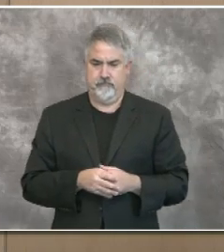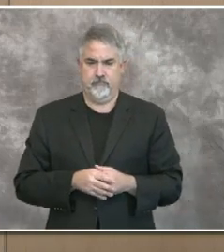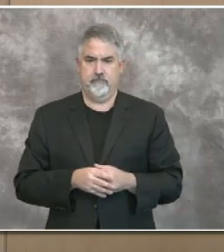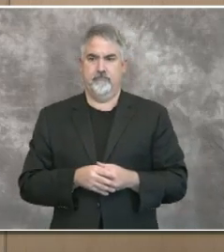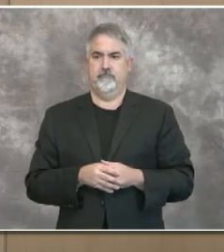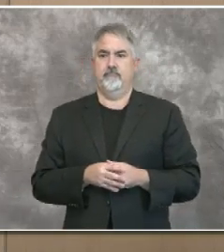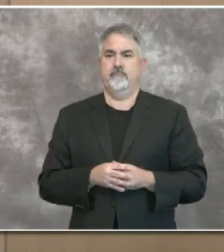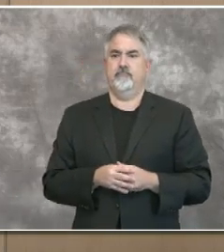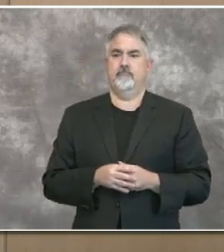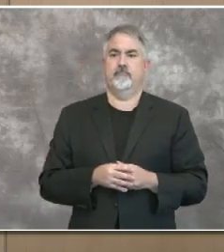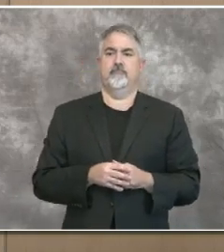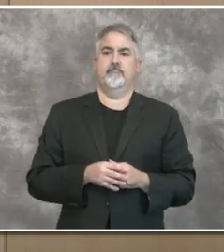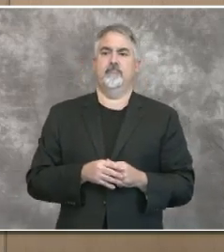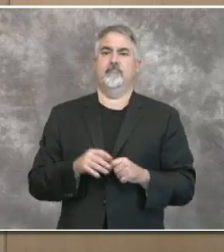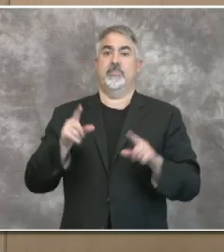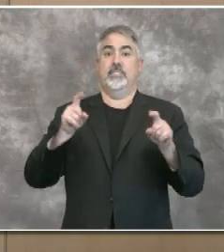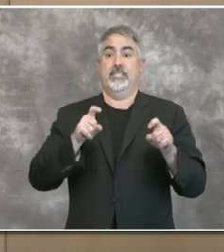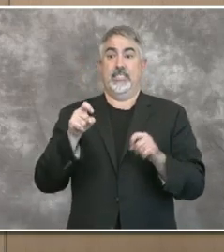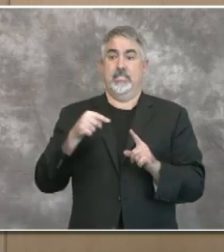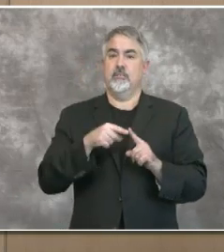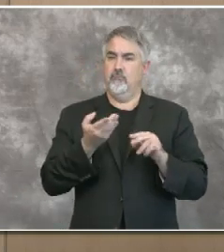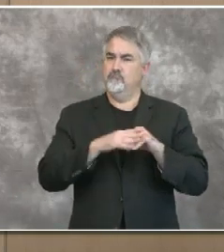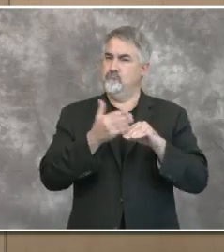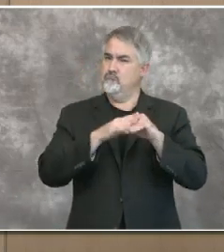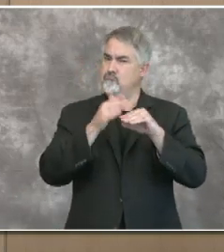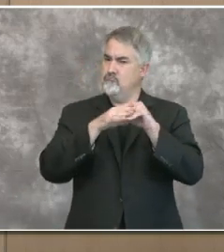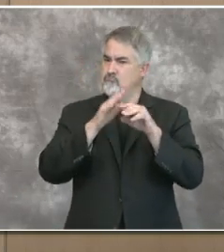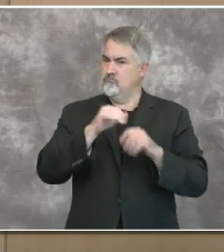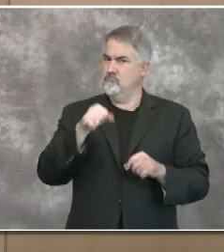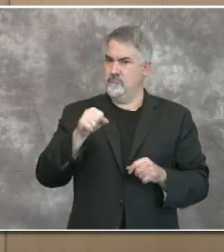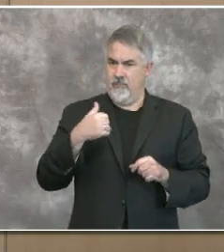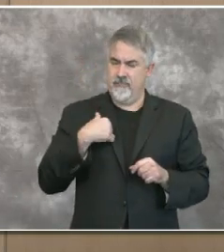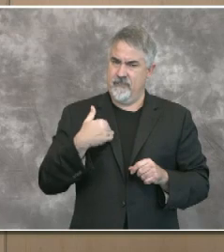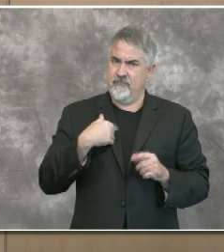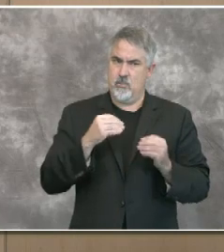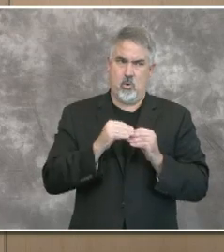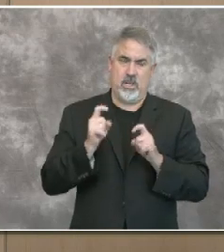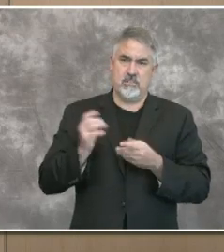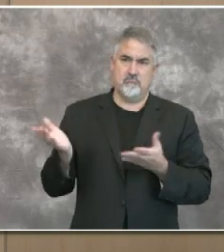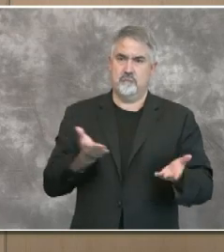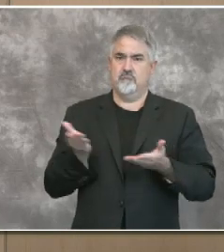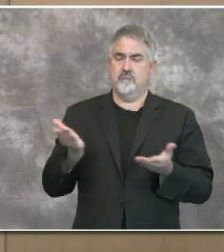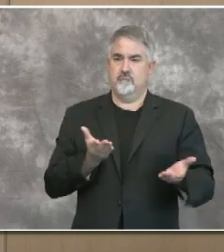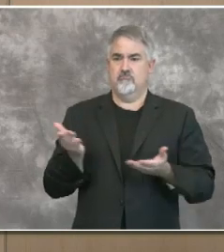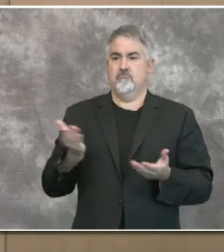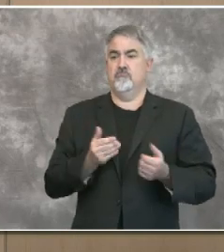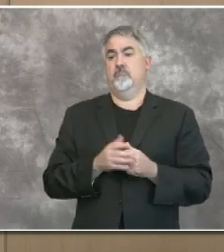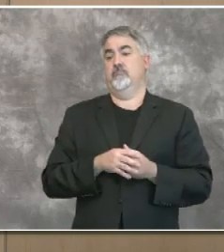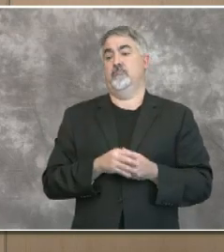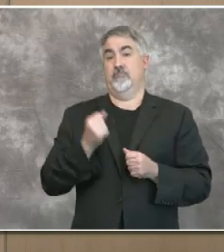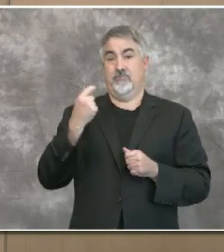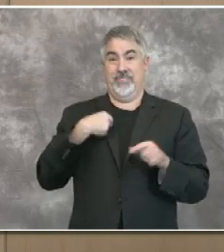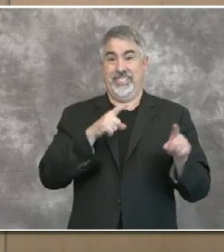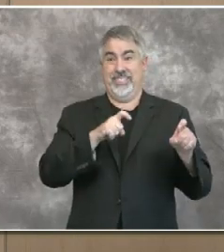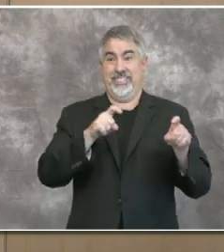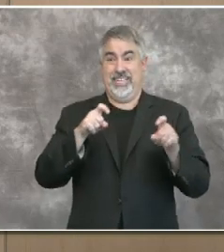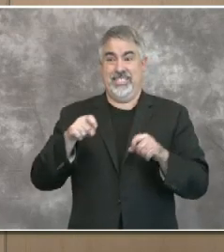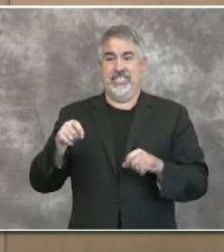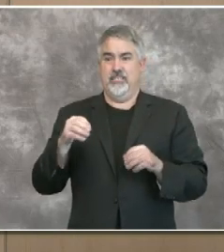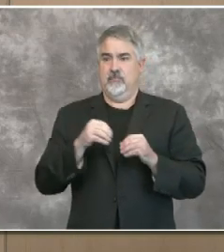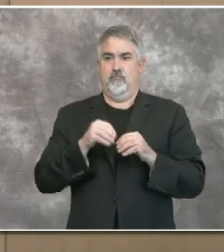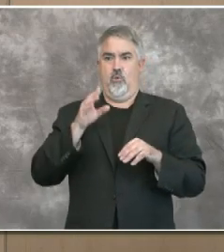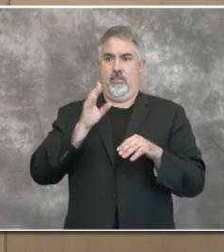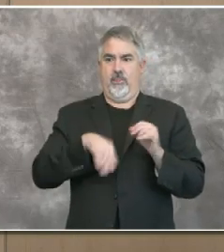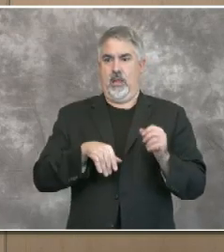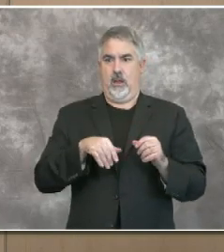is increasing, and while we might be testing more than any other jurisdiction in the state of California, we